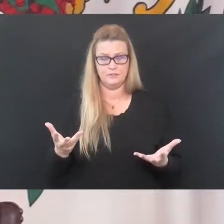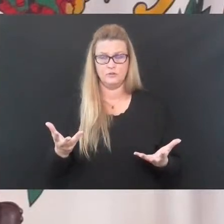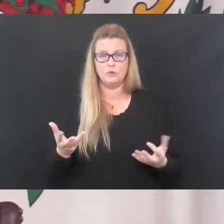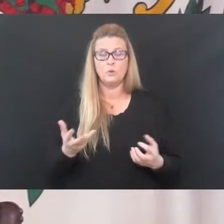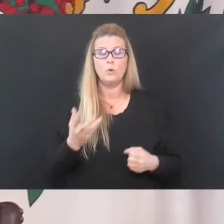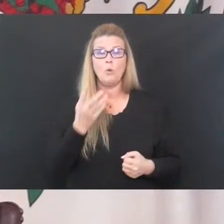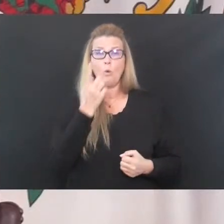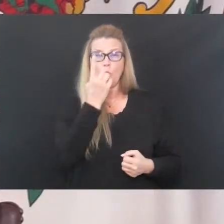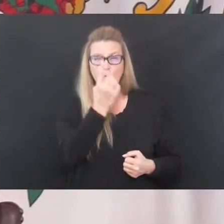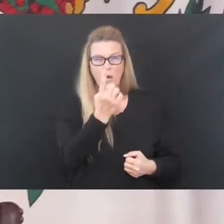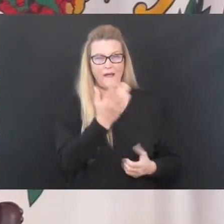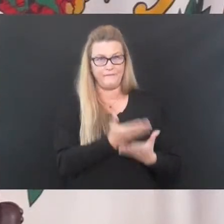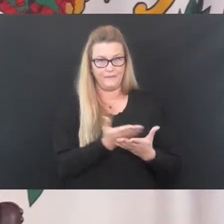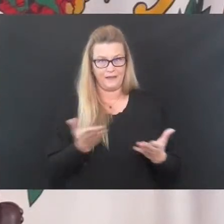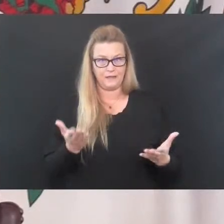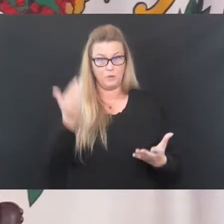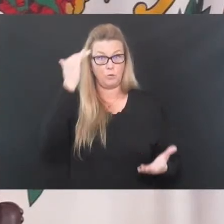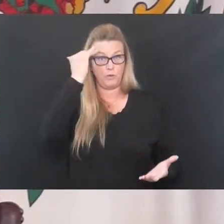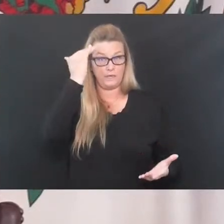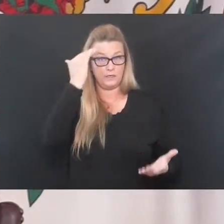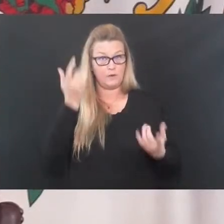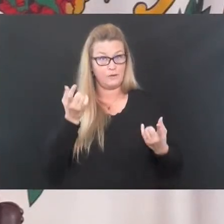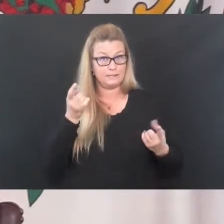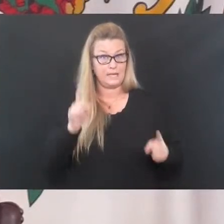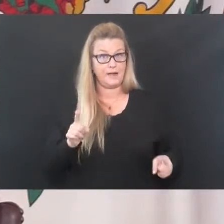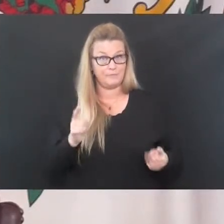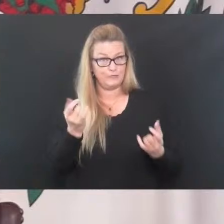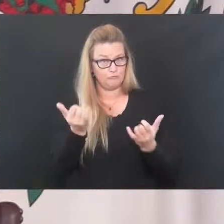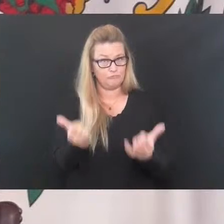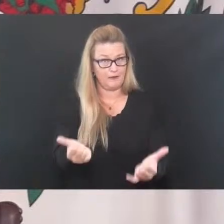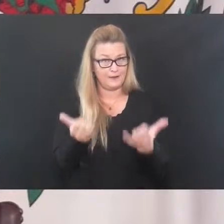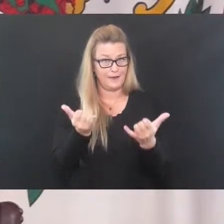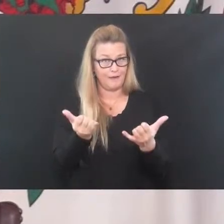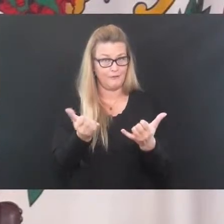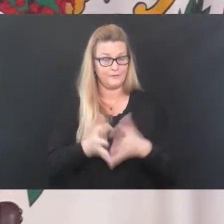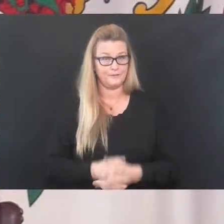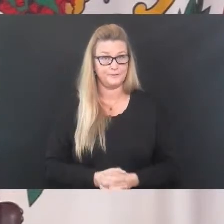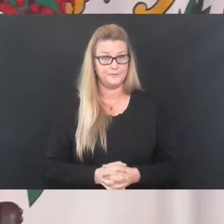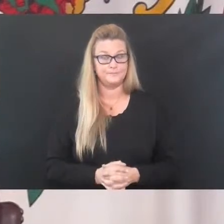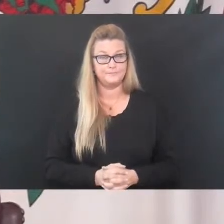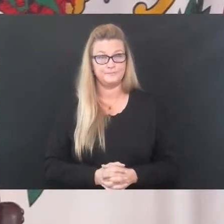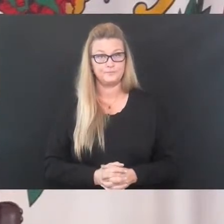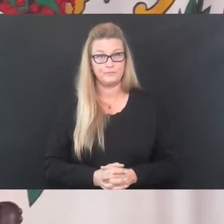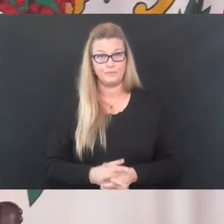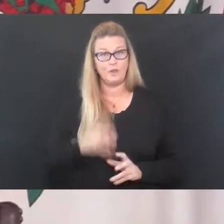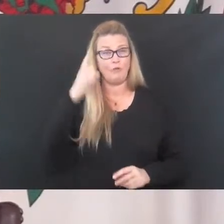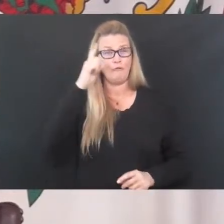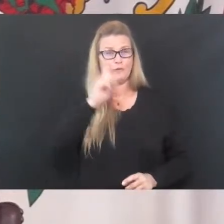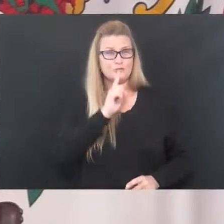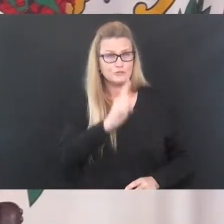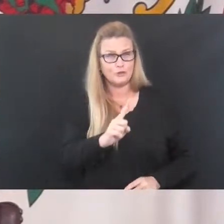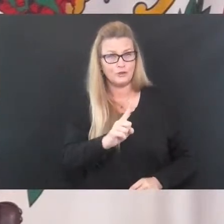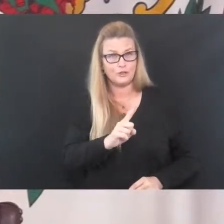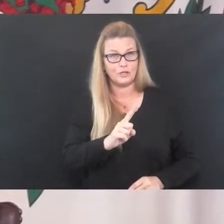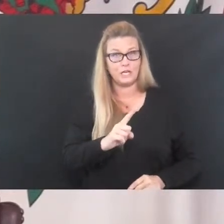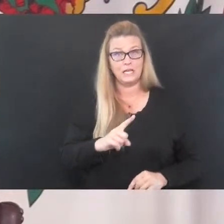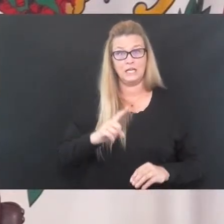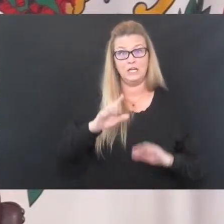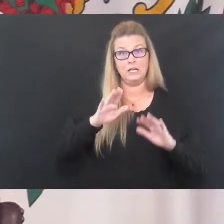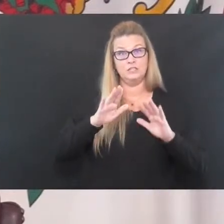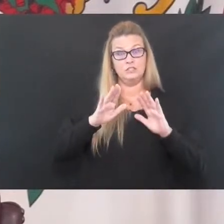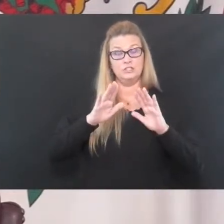One of the things that we know is happening right now is we know for sure that